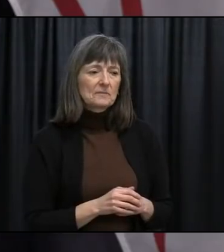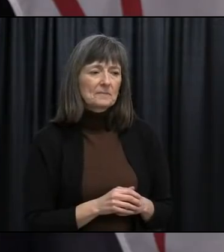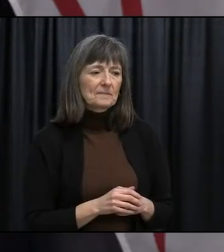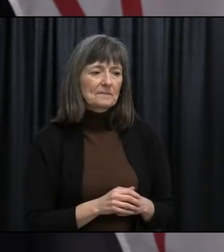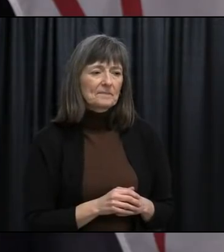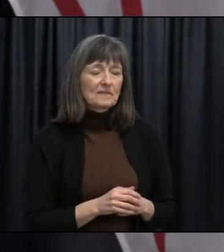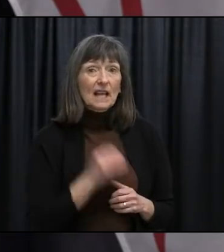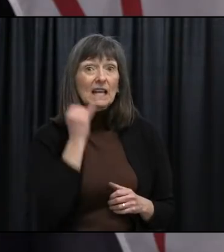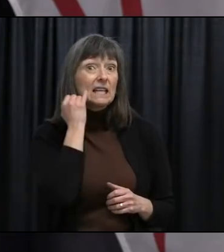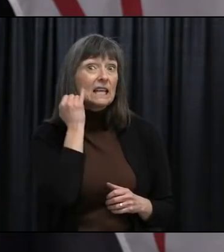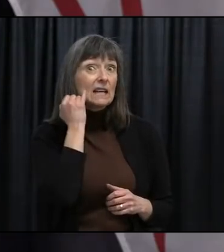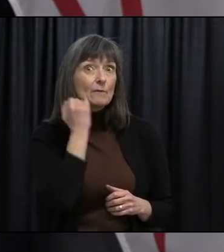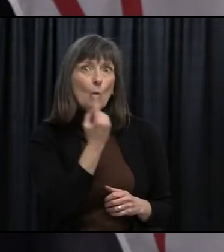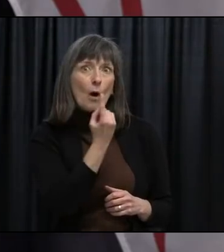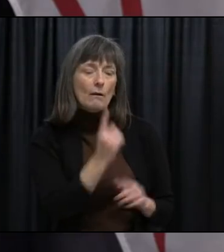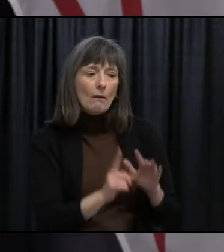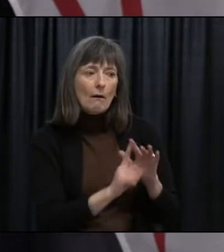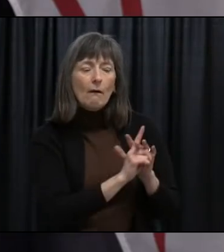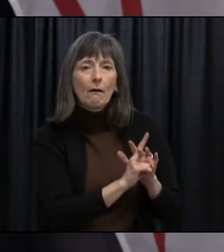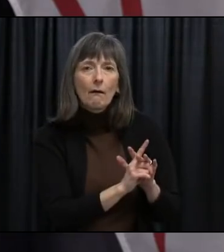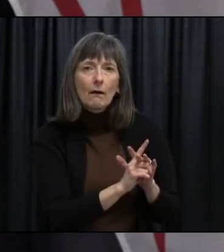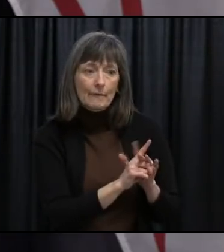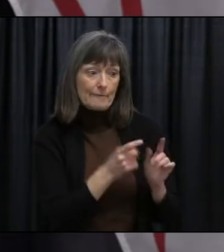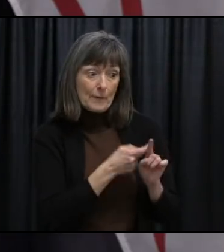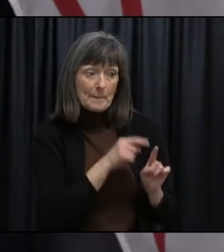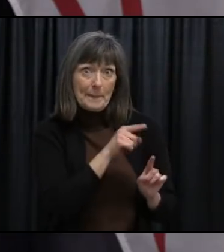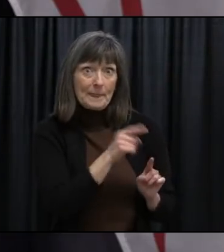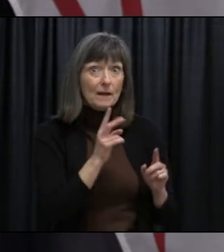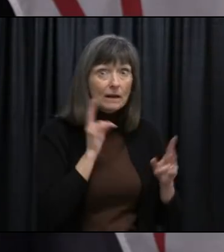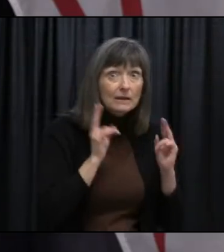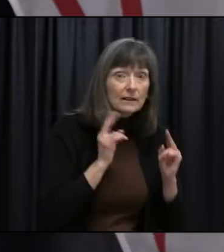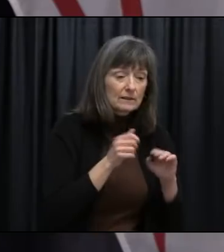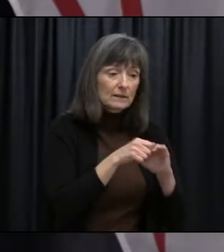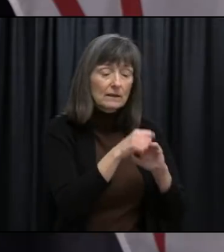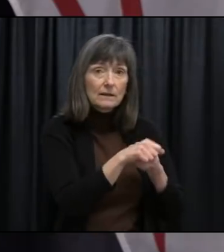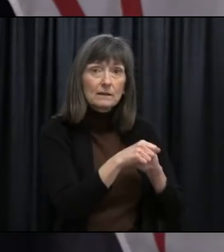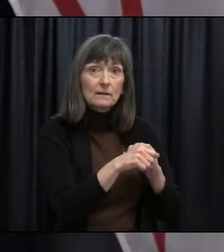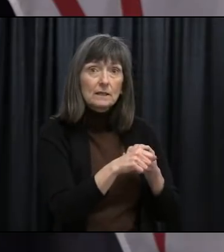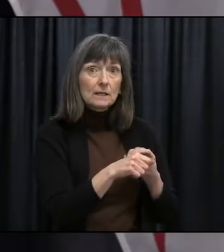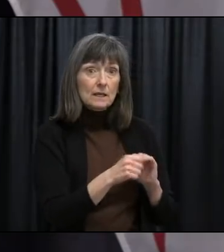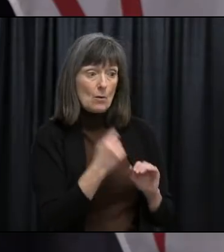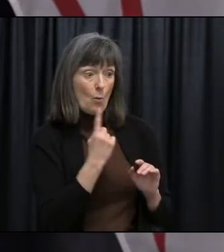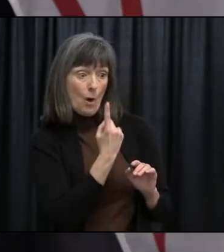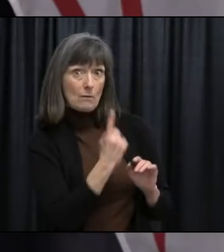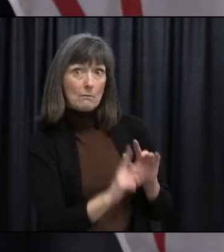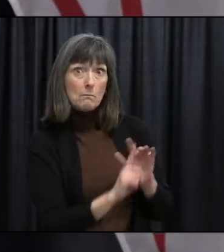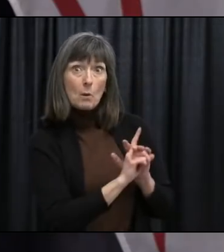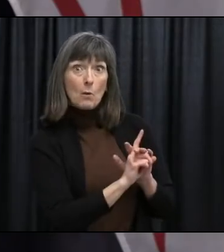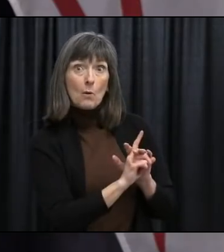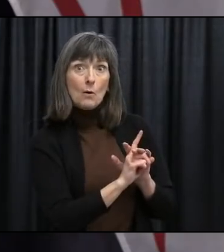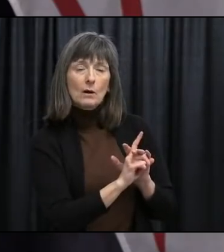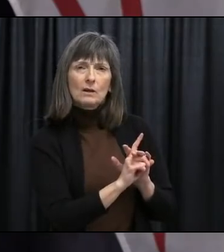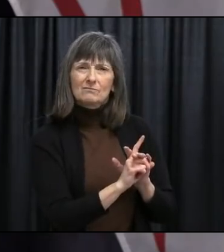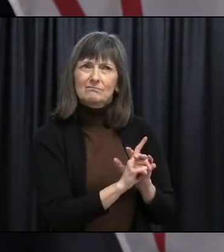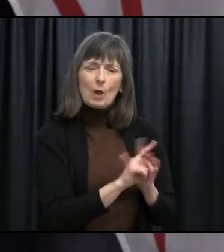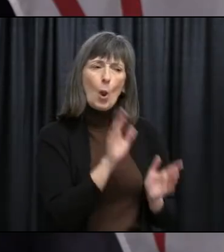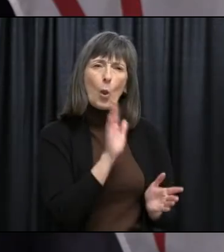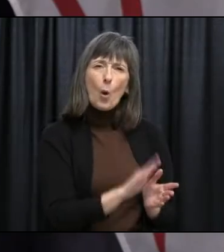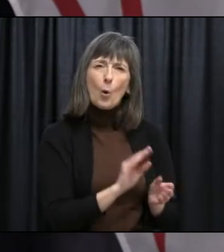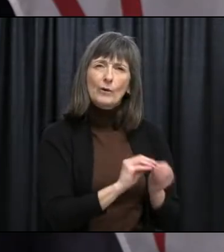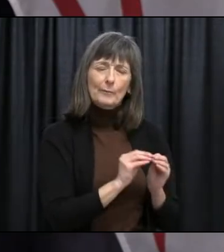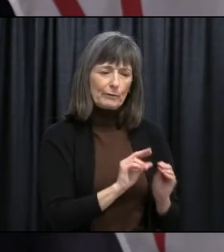did see a case, due to B117, that the risk of spread would be